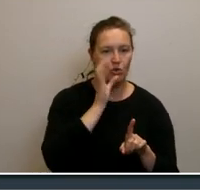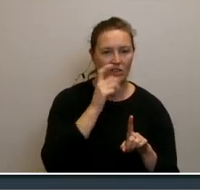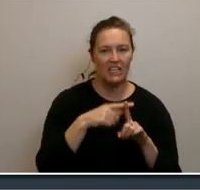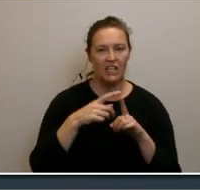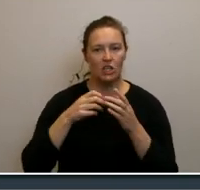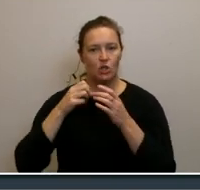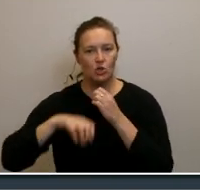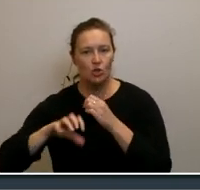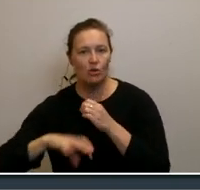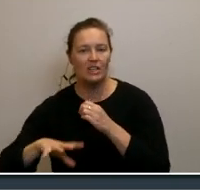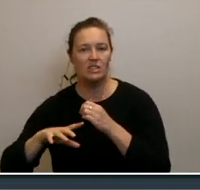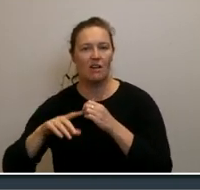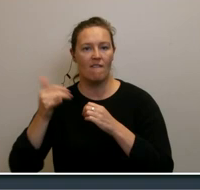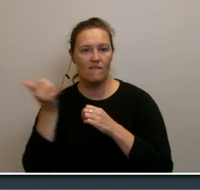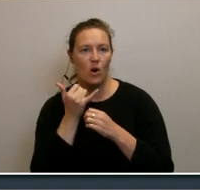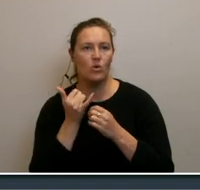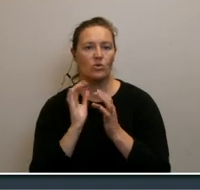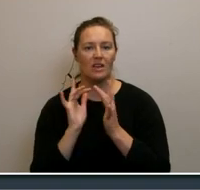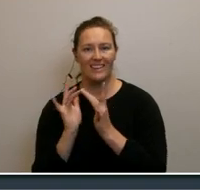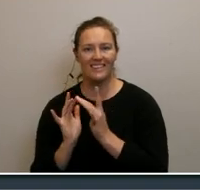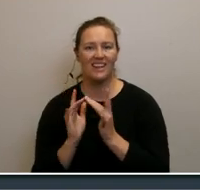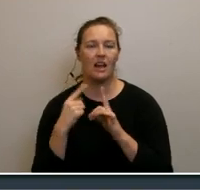internet, and of course power.